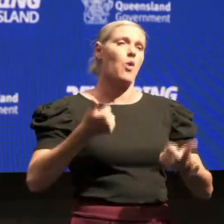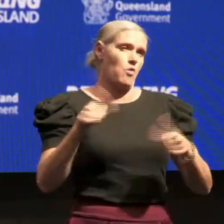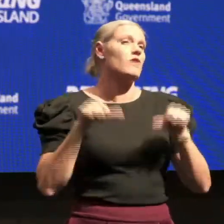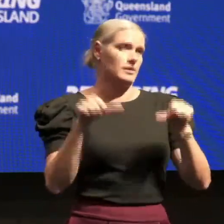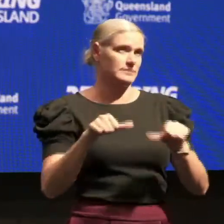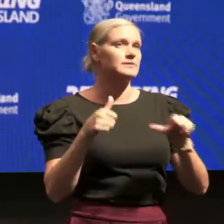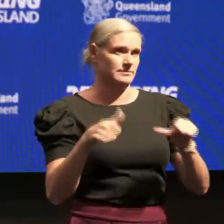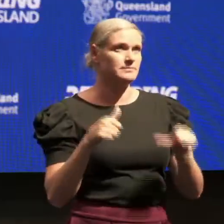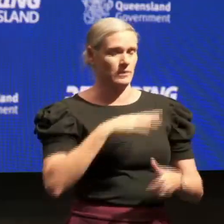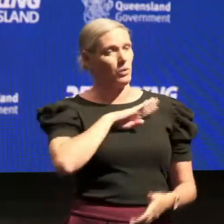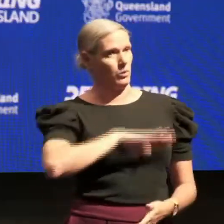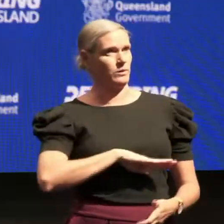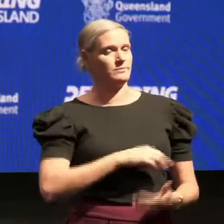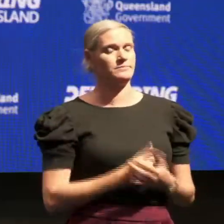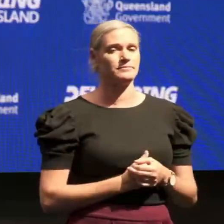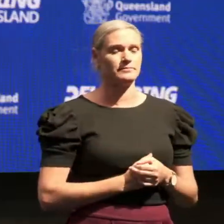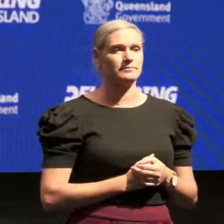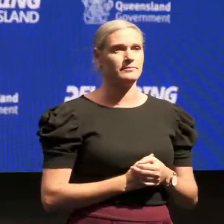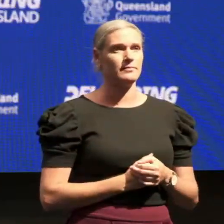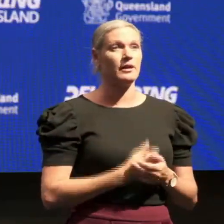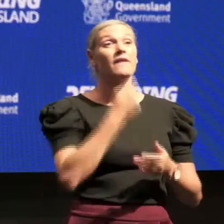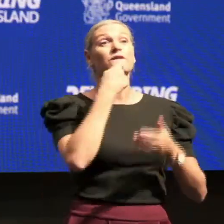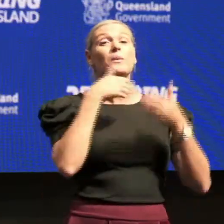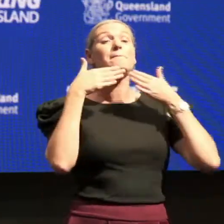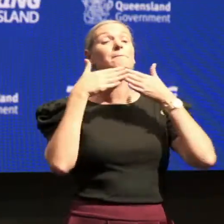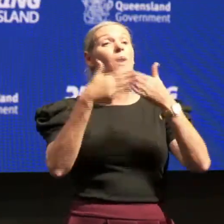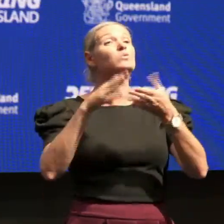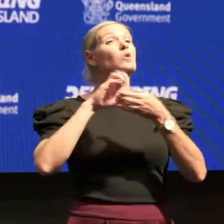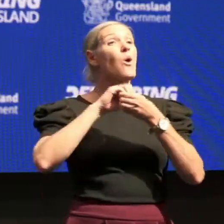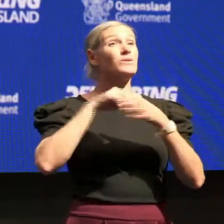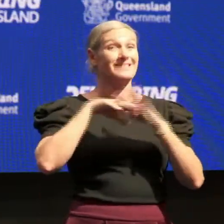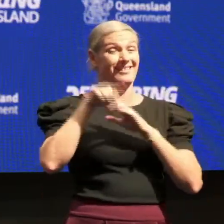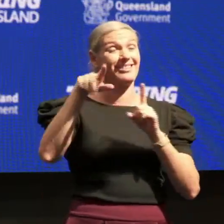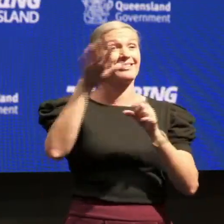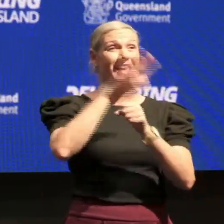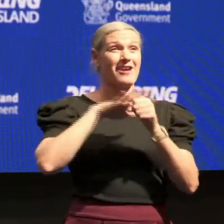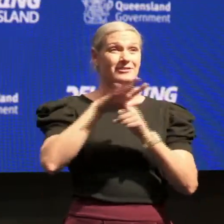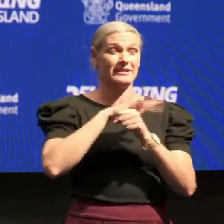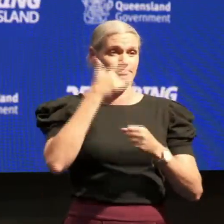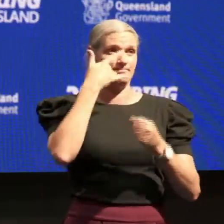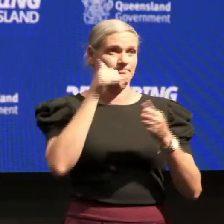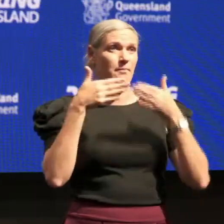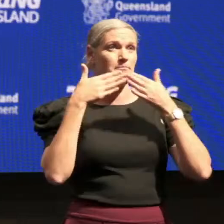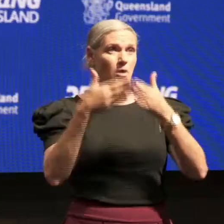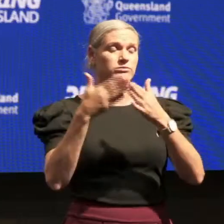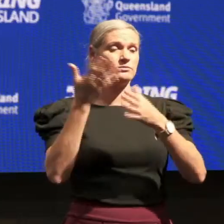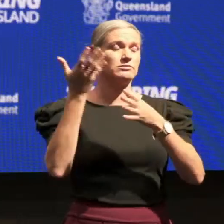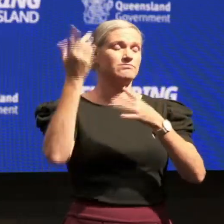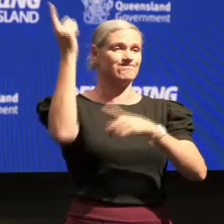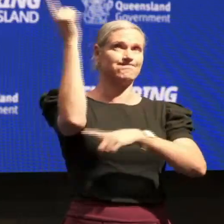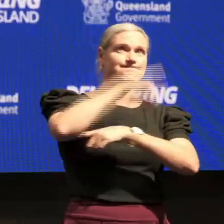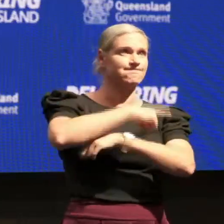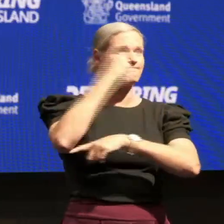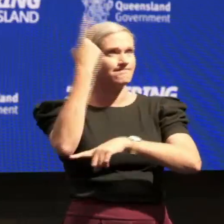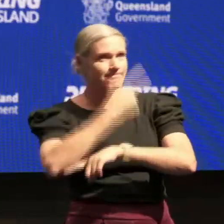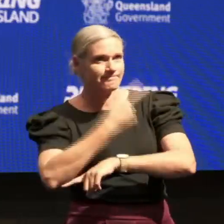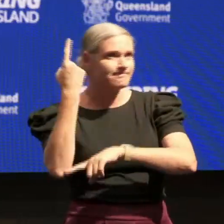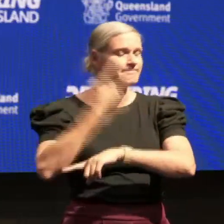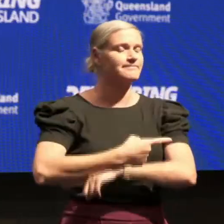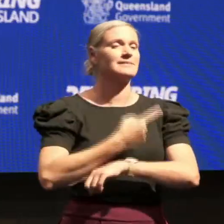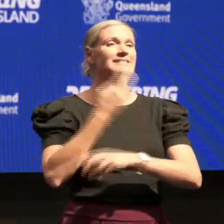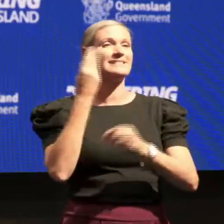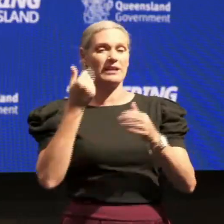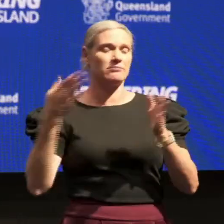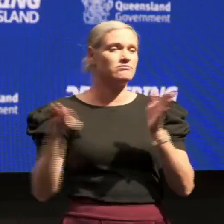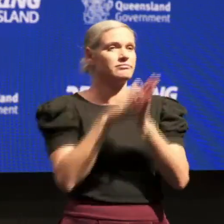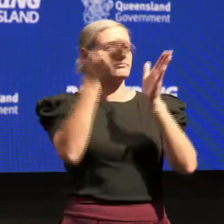okay. A number of boat owners in that area have suffered boats breaking moorings as well, and a number of vessels have